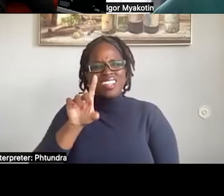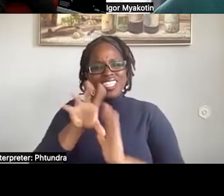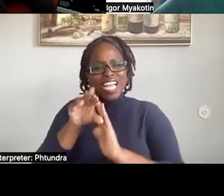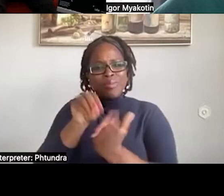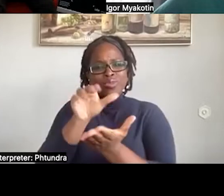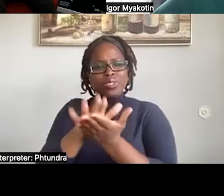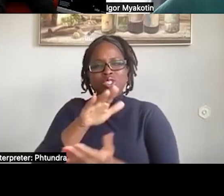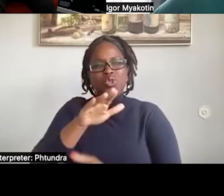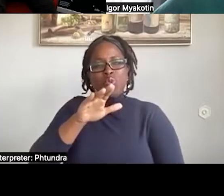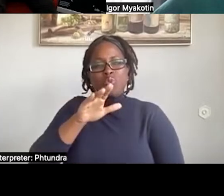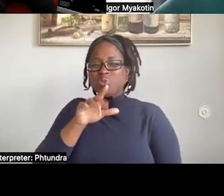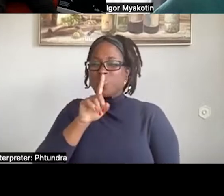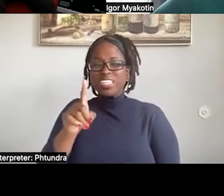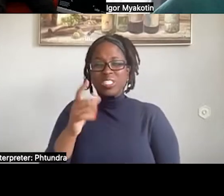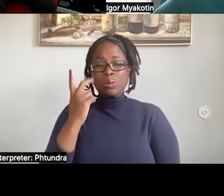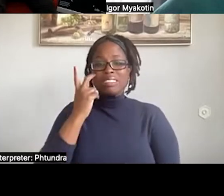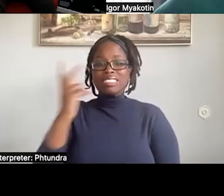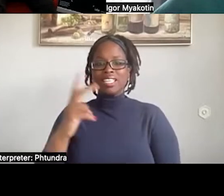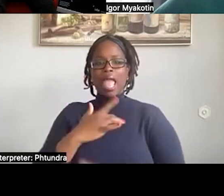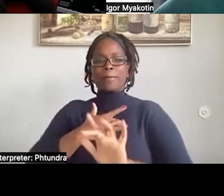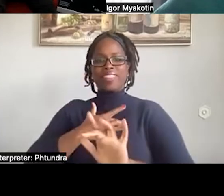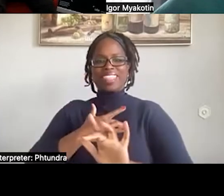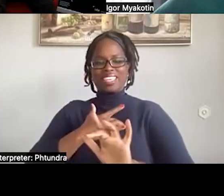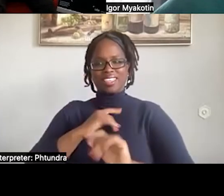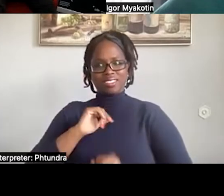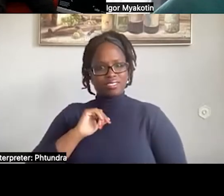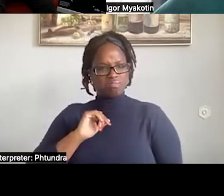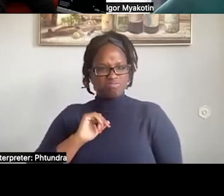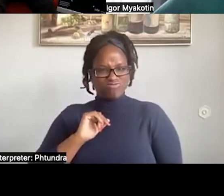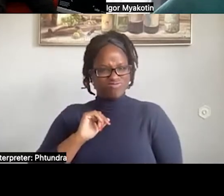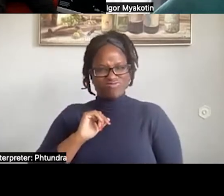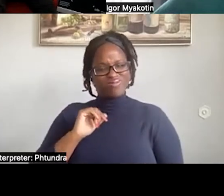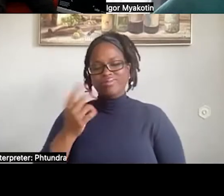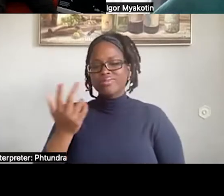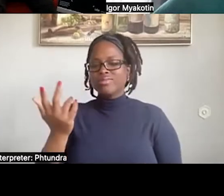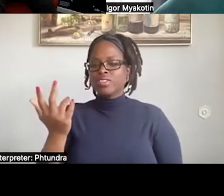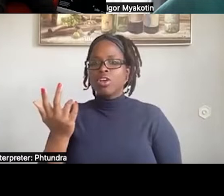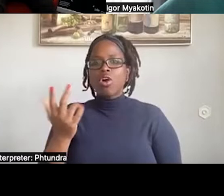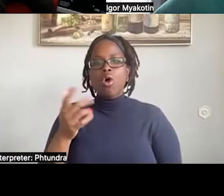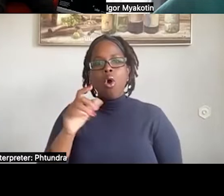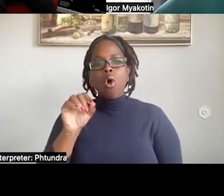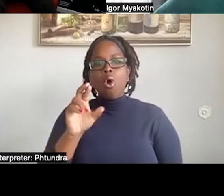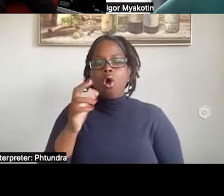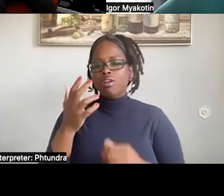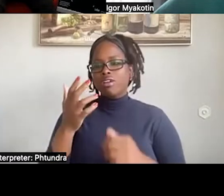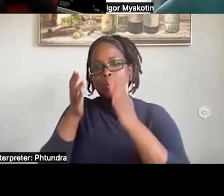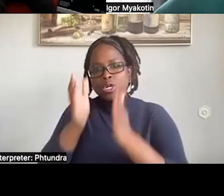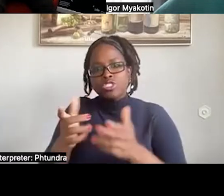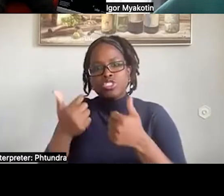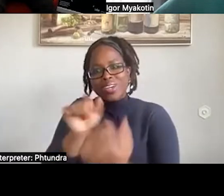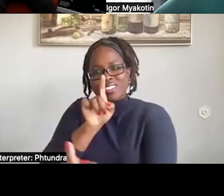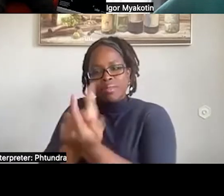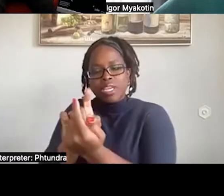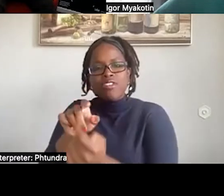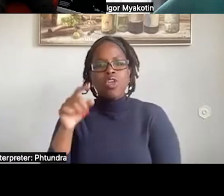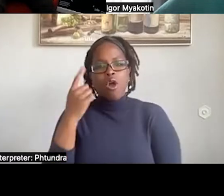you can see a character-driven documentary with a person you need to 90 minutes to know, because